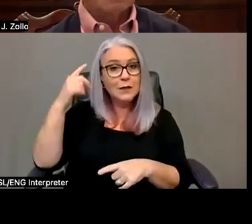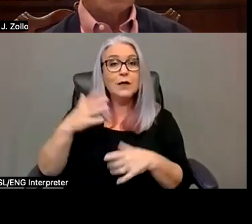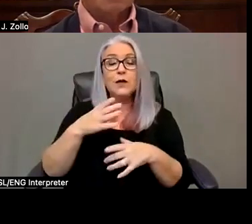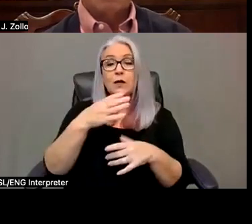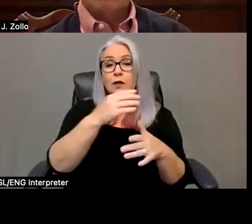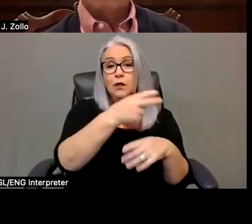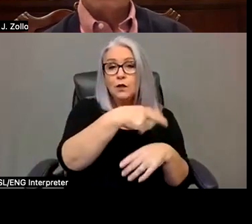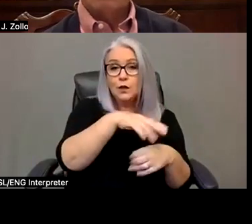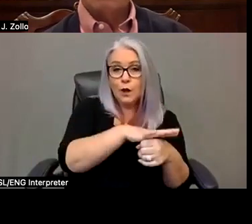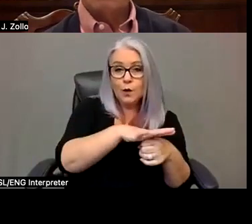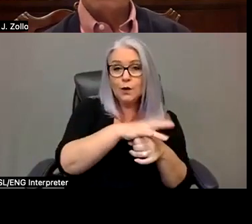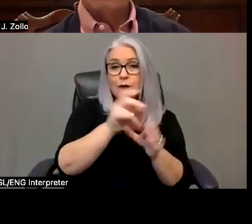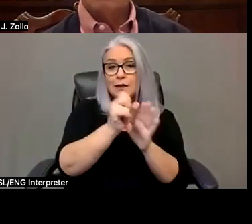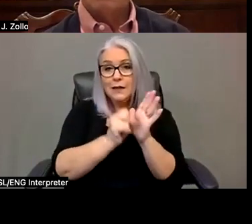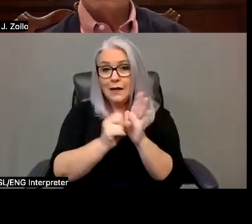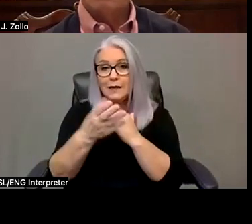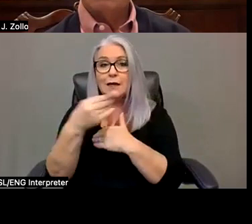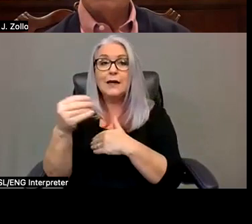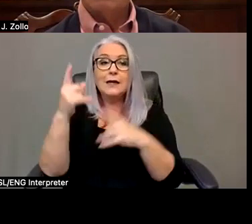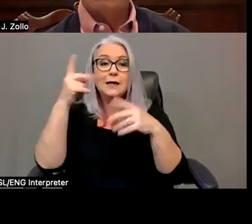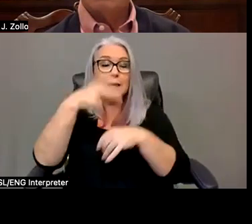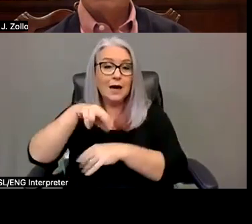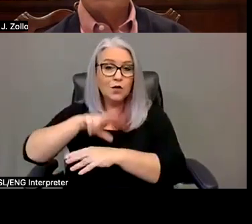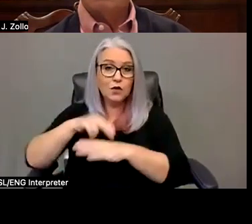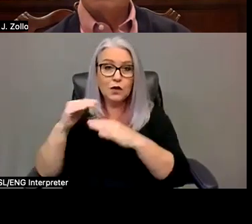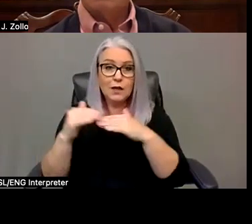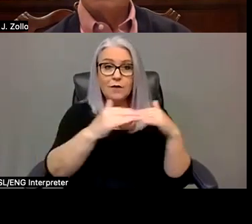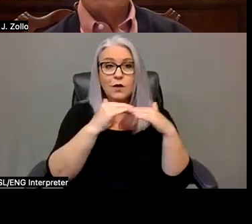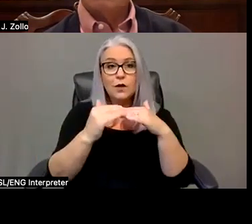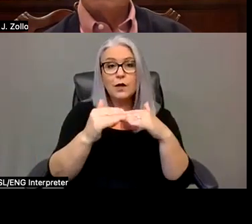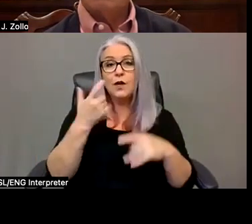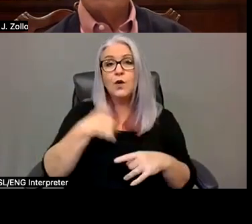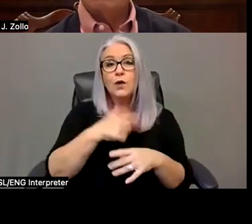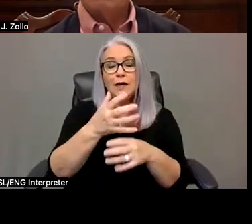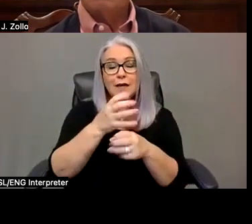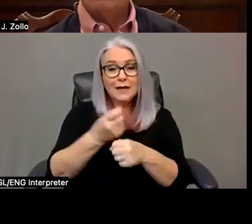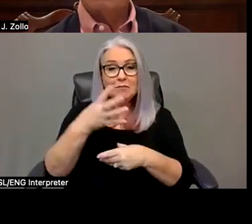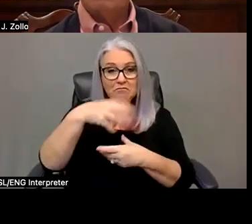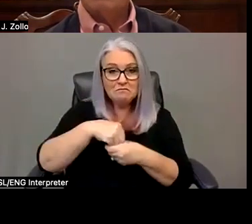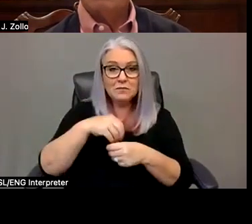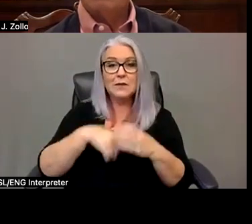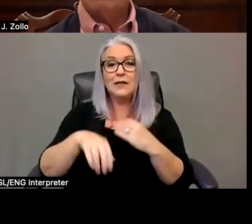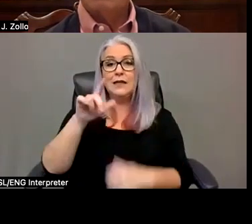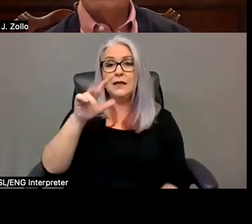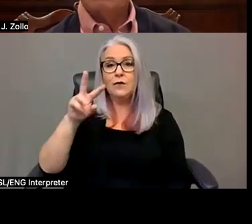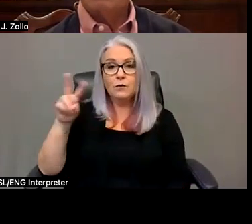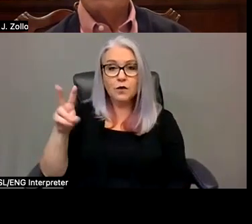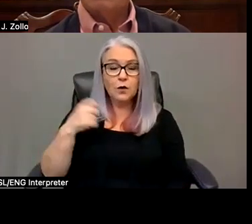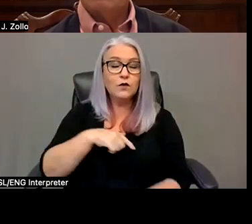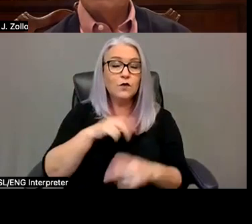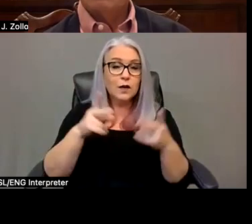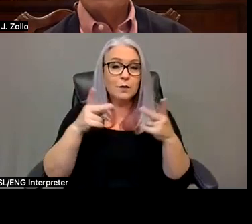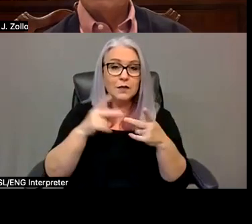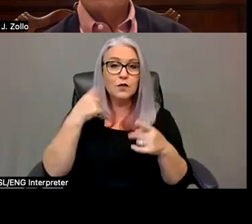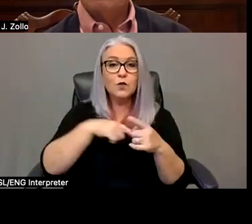level. How do we arrive at our positions? By member study and consensus. Our positions represent the views